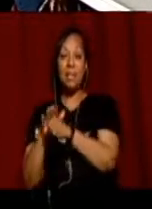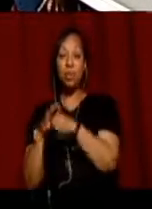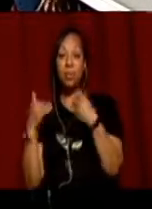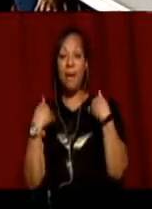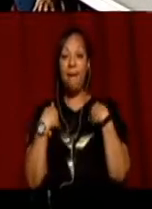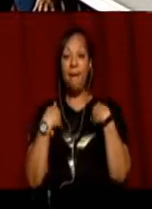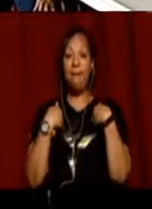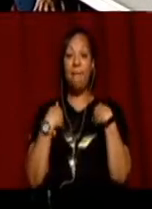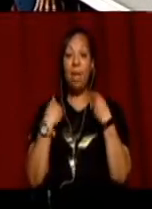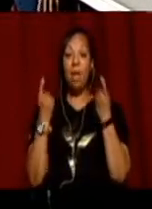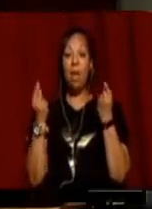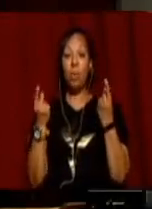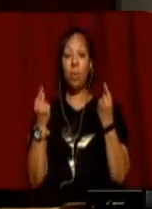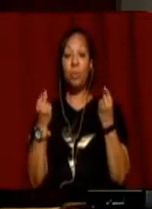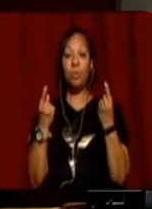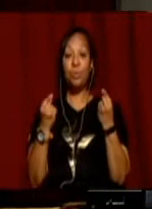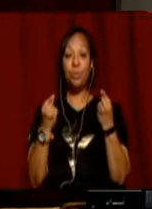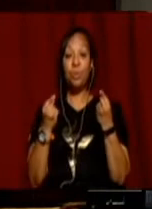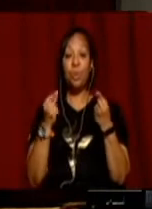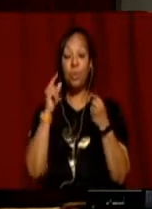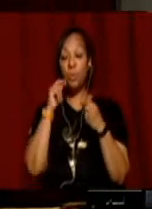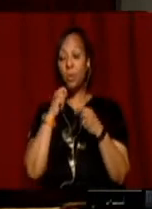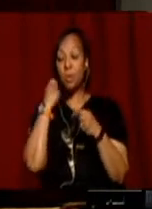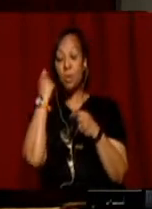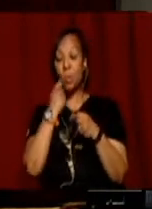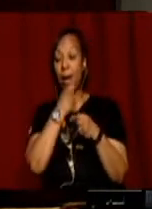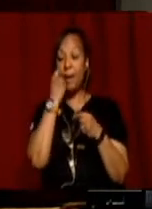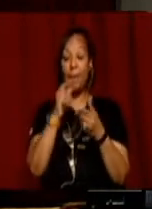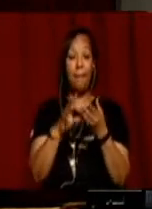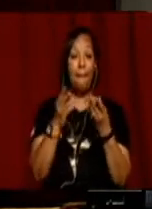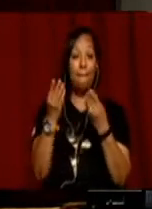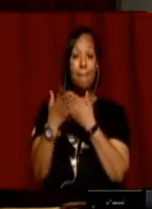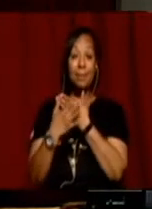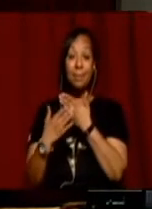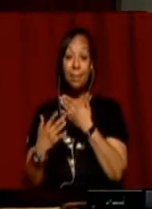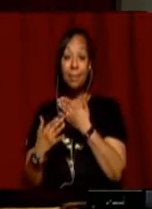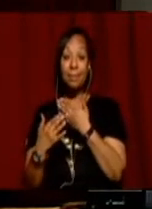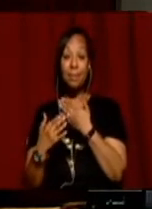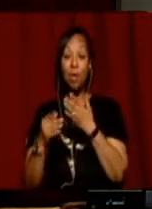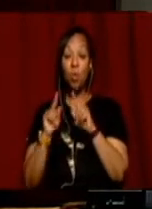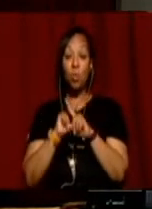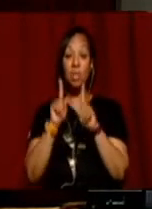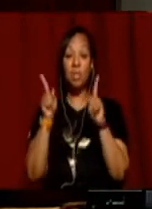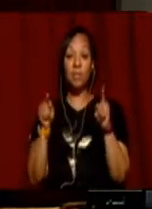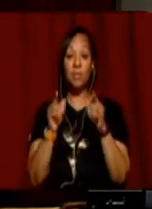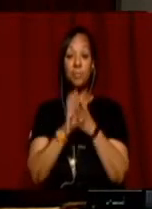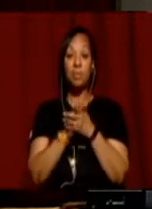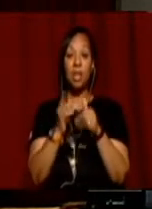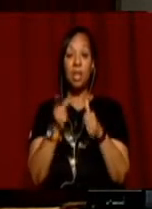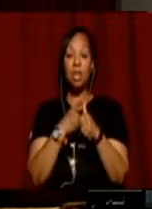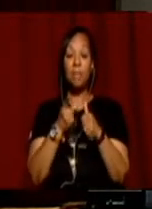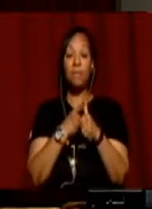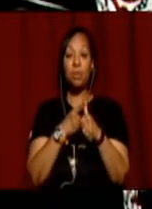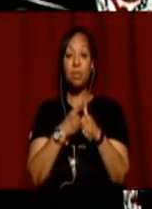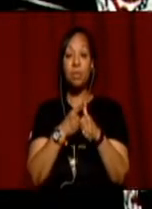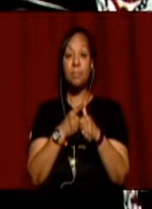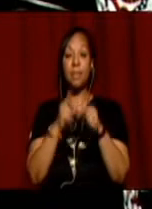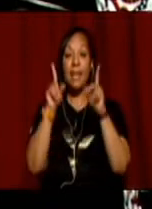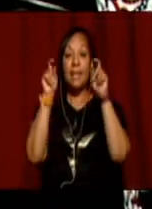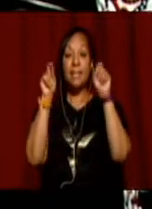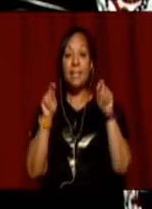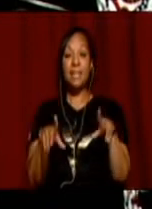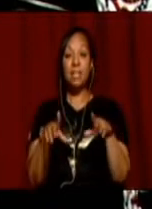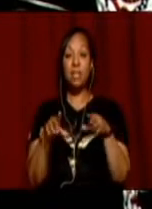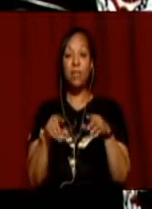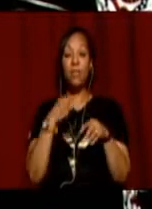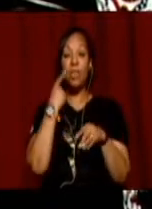and what are we doing? Are we doing the swab? Are we doing blood? Or what's the difference? Well, so first of all, let me just say, testing for the